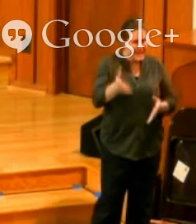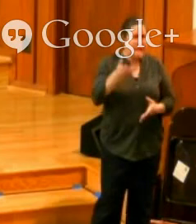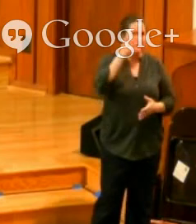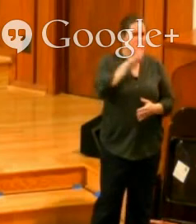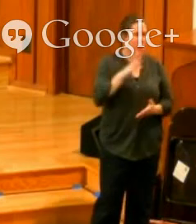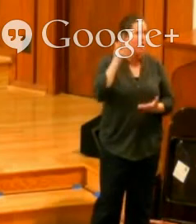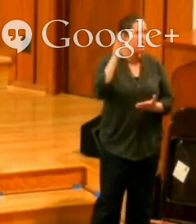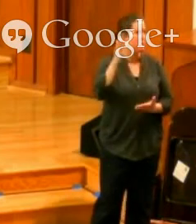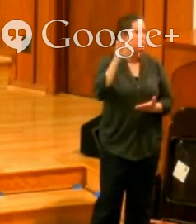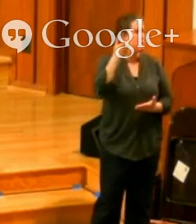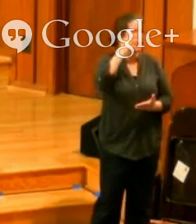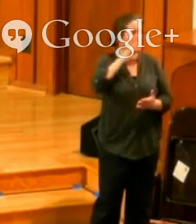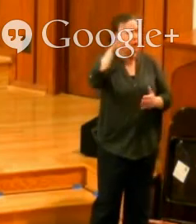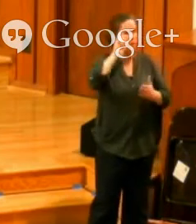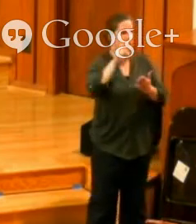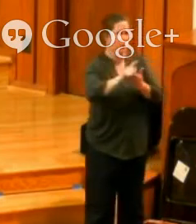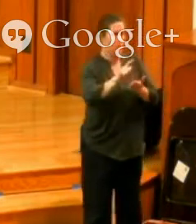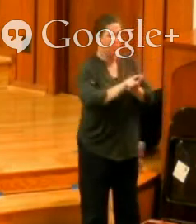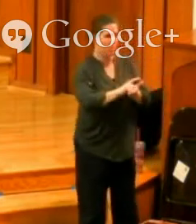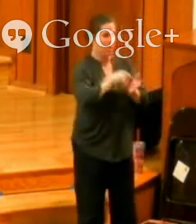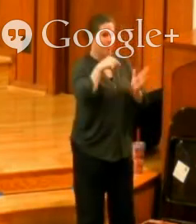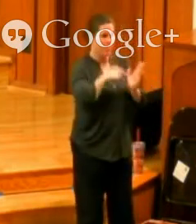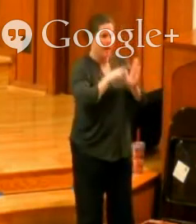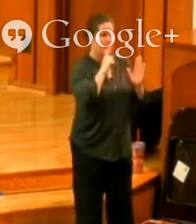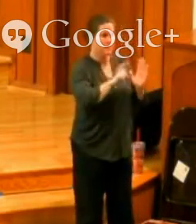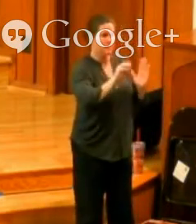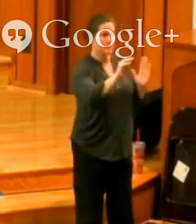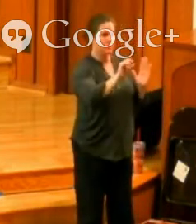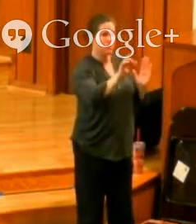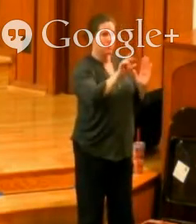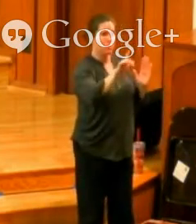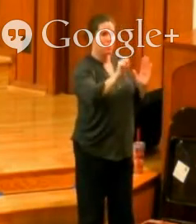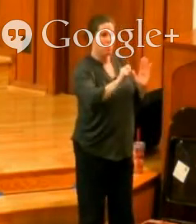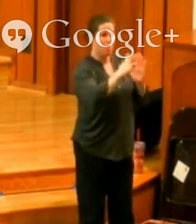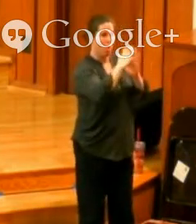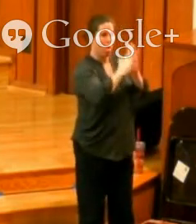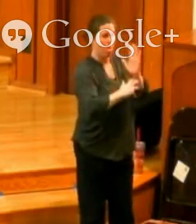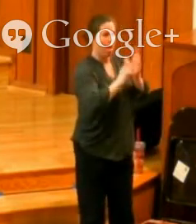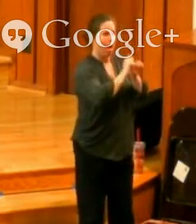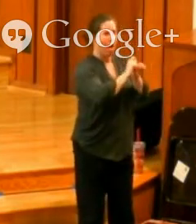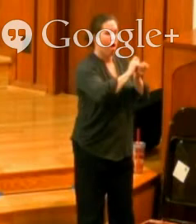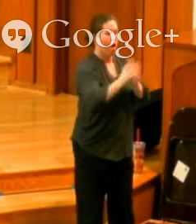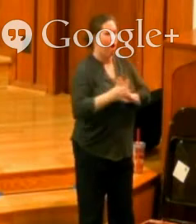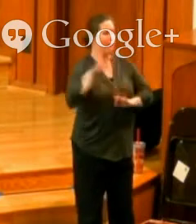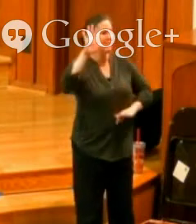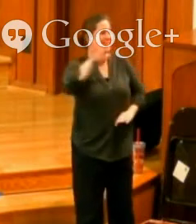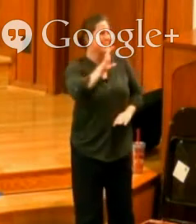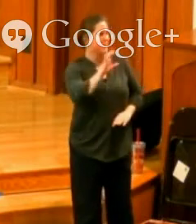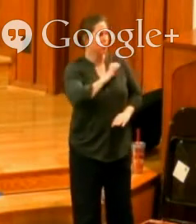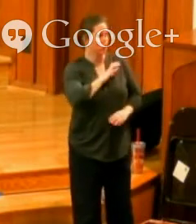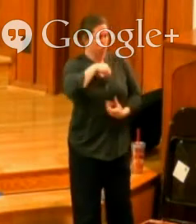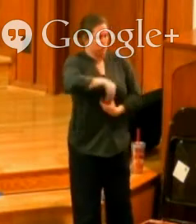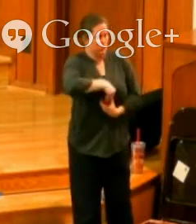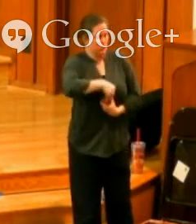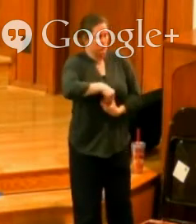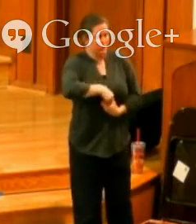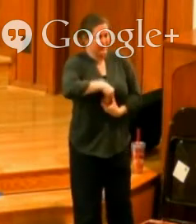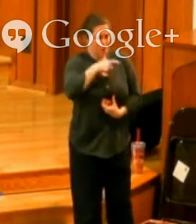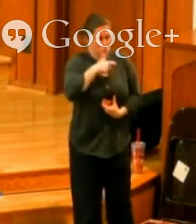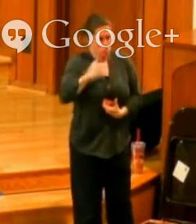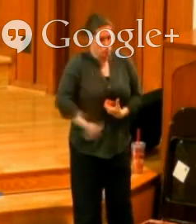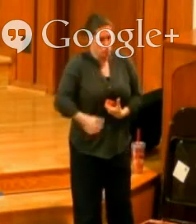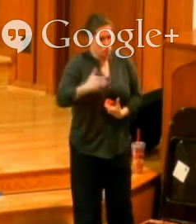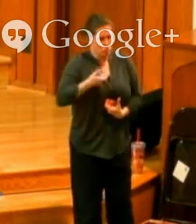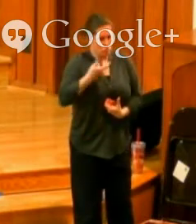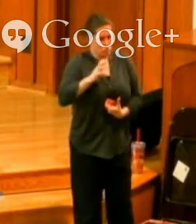law of God is a moral transcript of his character? It's a carbon copy of who he is. It's the written form of